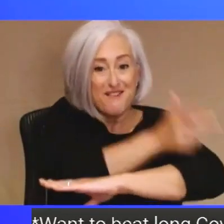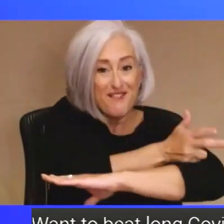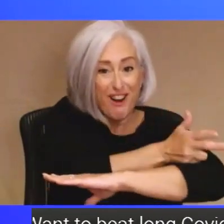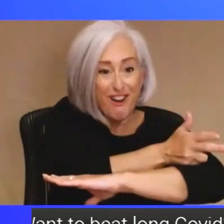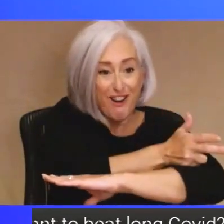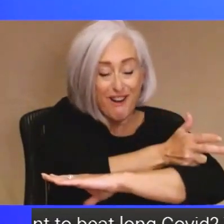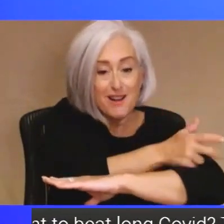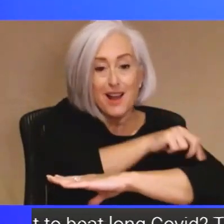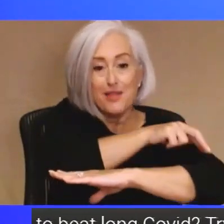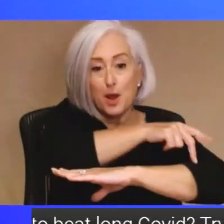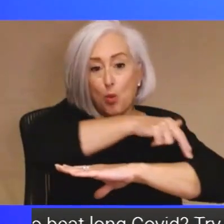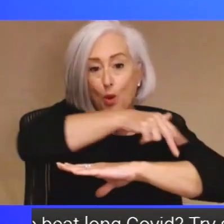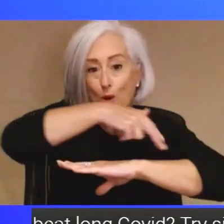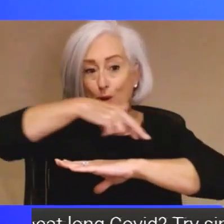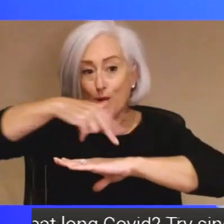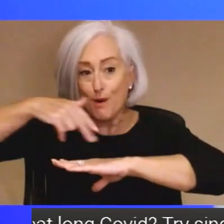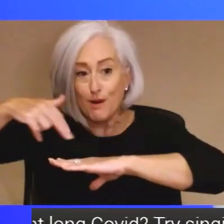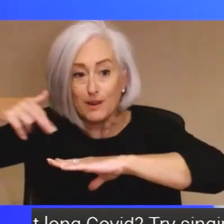sensitivity and lowers the blood sugar.